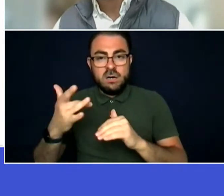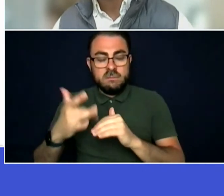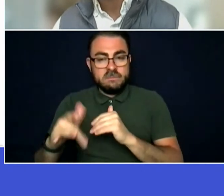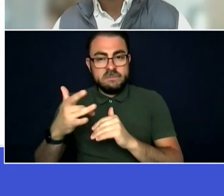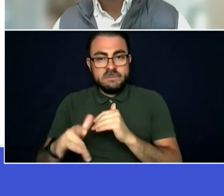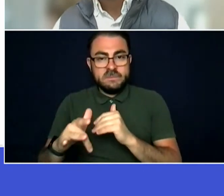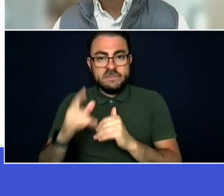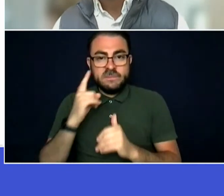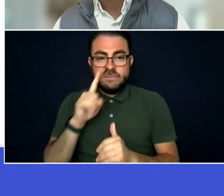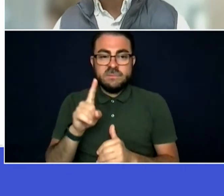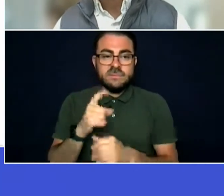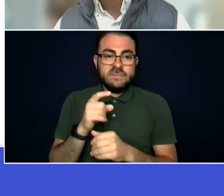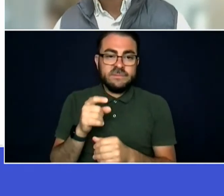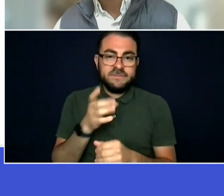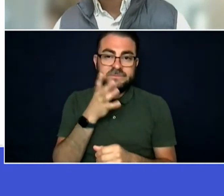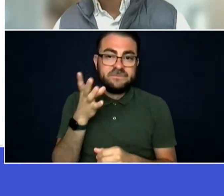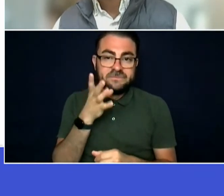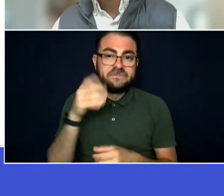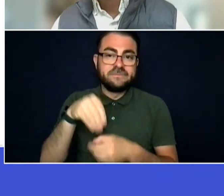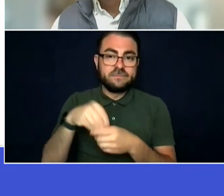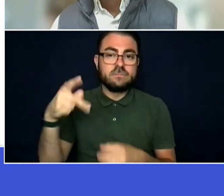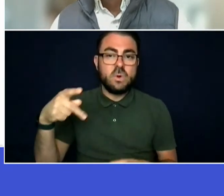regenerative agriculture within the Portland area.